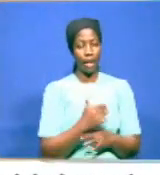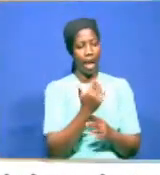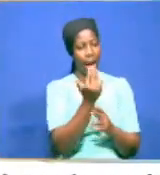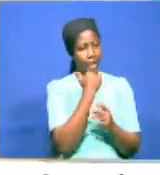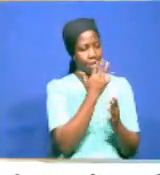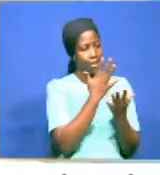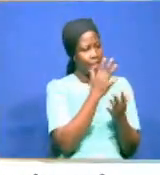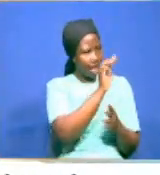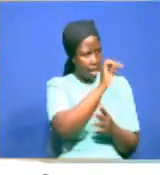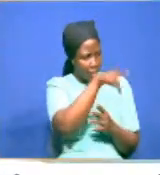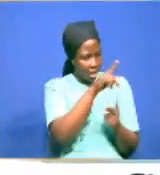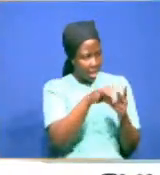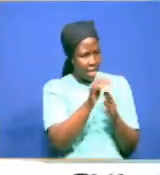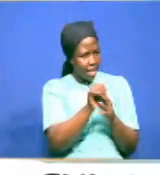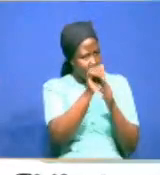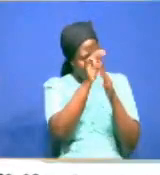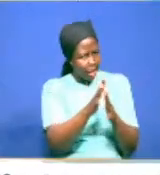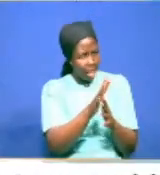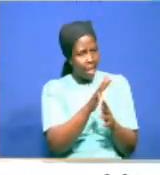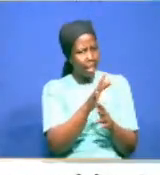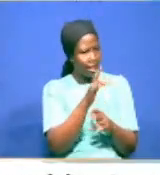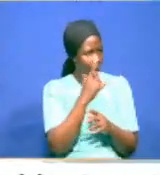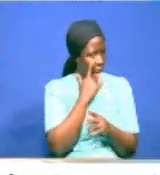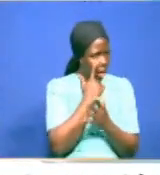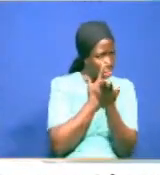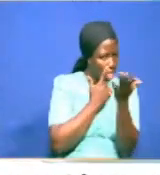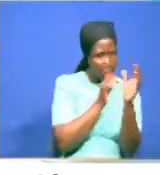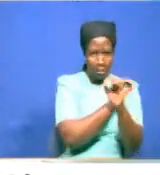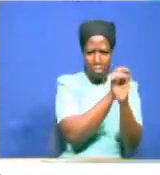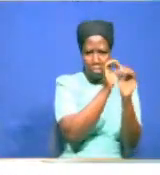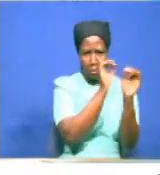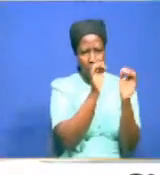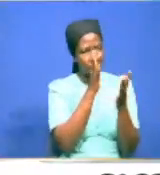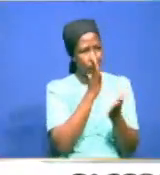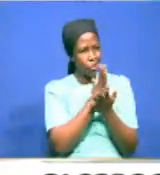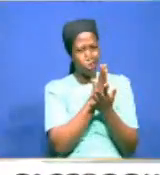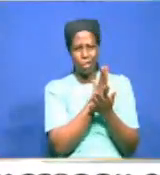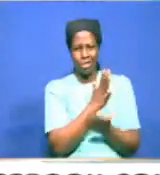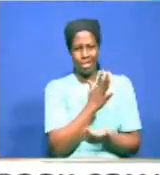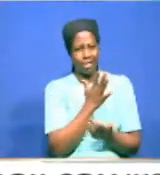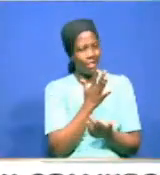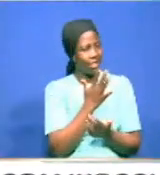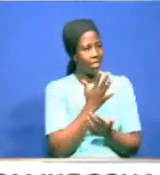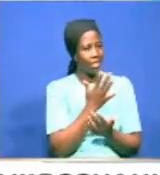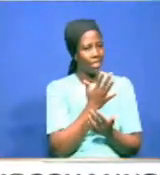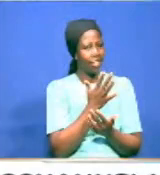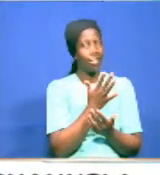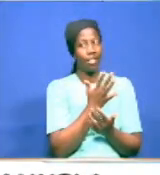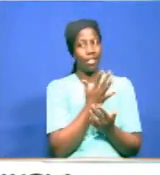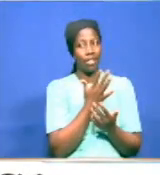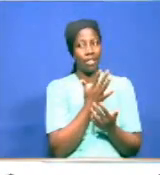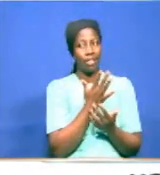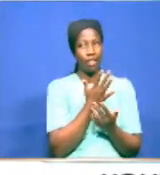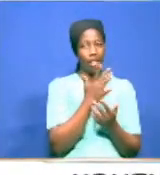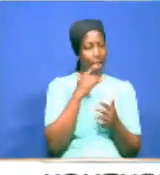and leaders are not being seen right now, because there is not more on people living with disabilities. But I